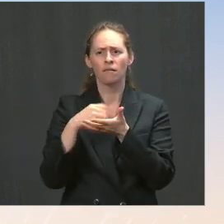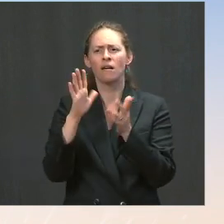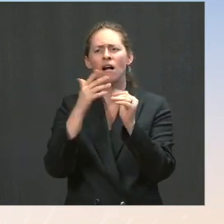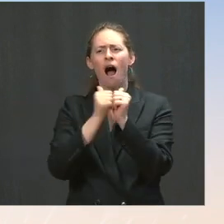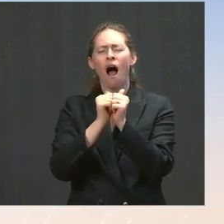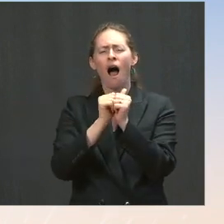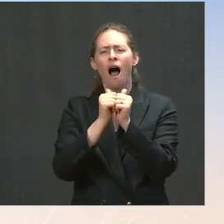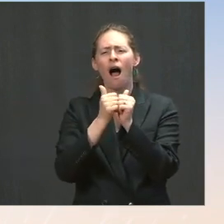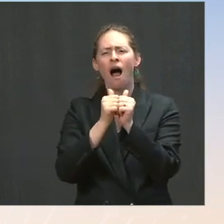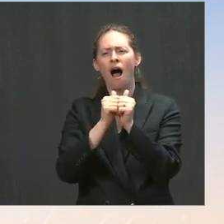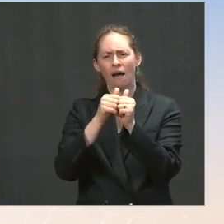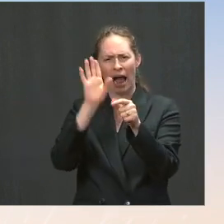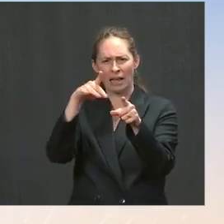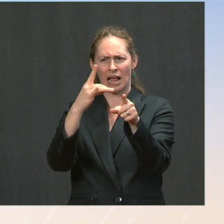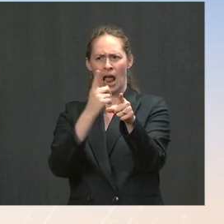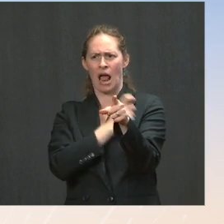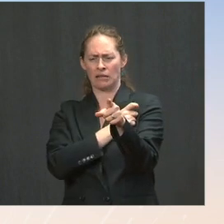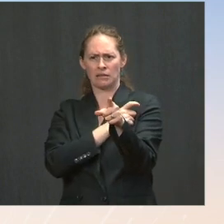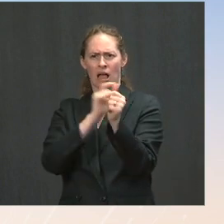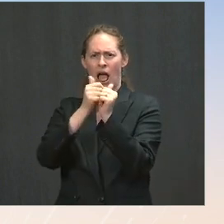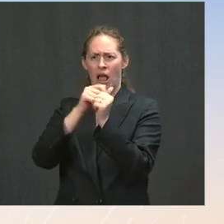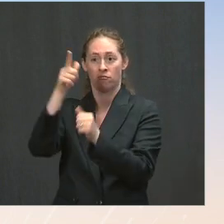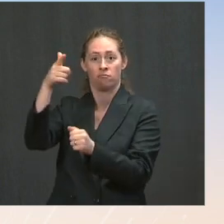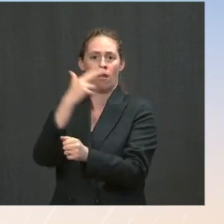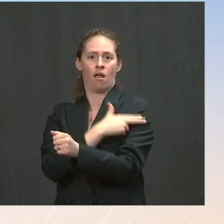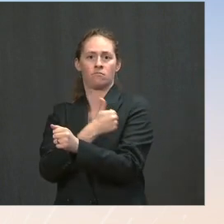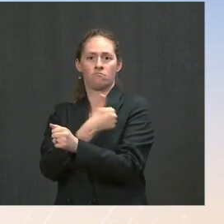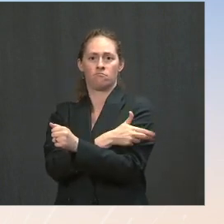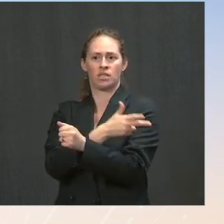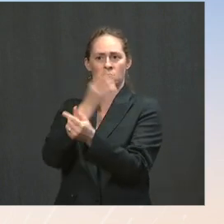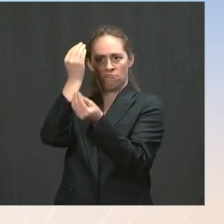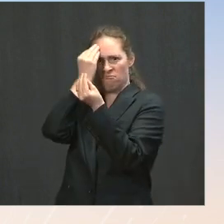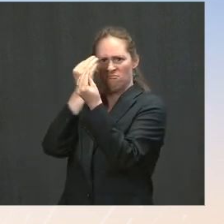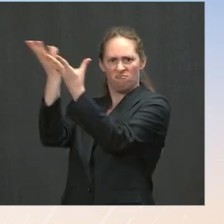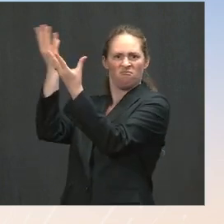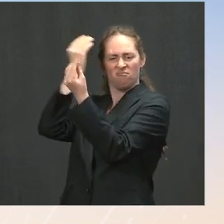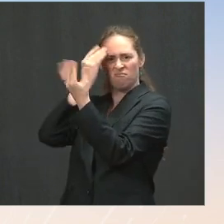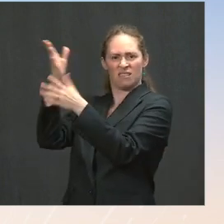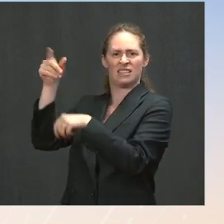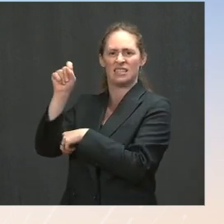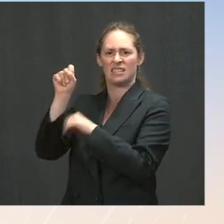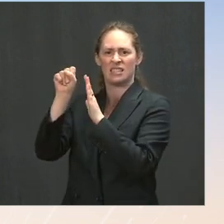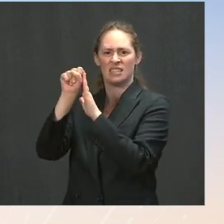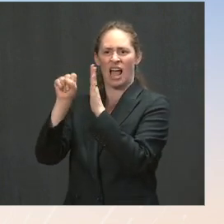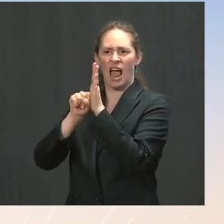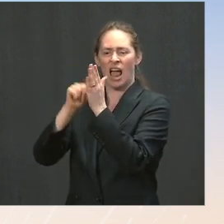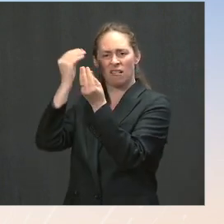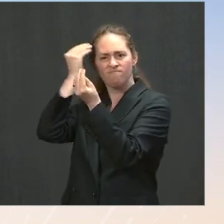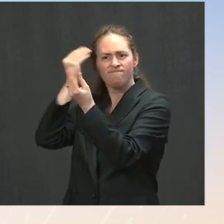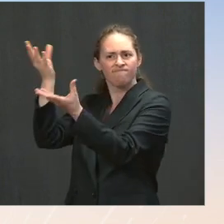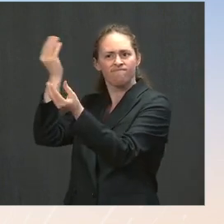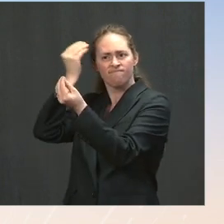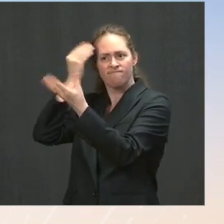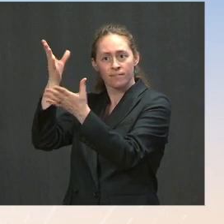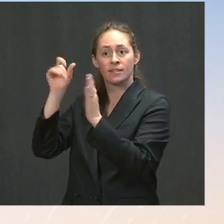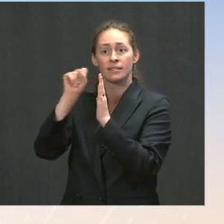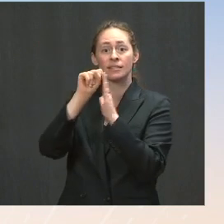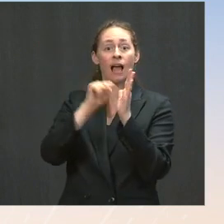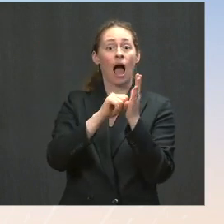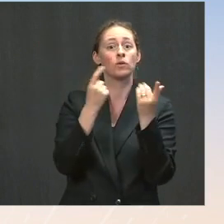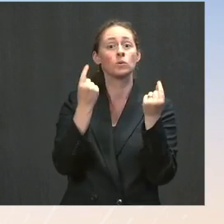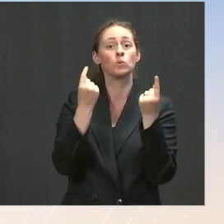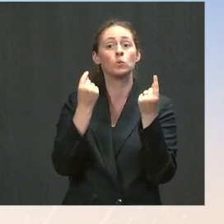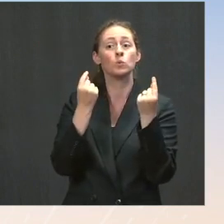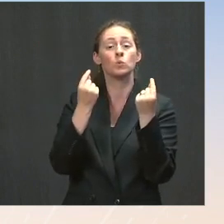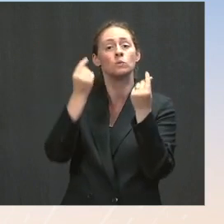from hospitals to states to the CDC. So I'm using this example to show you because this kind of breaks through the reporting of this